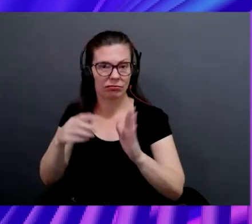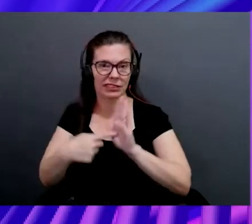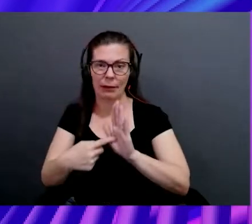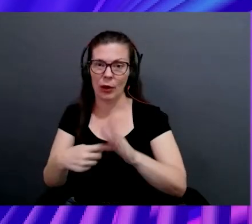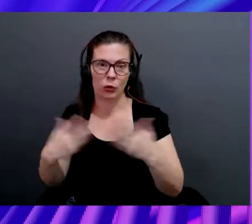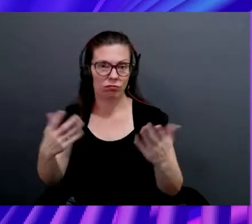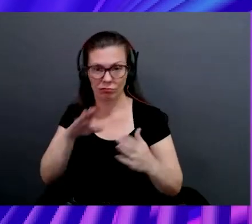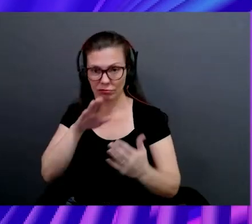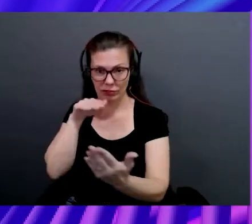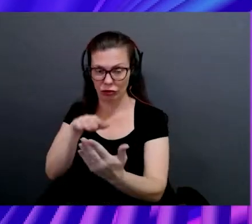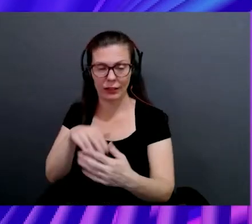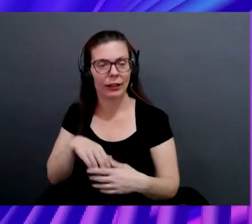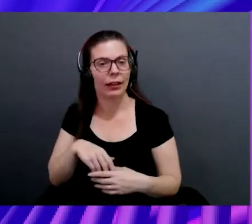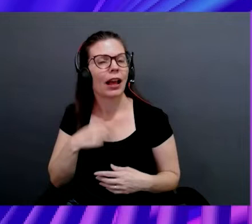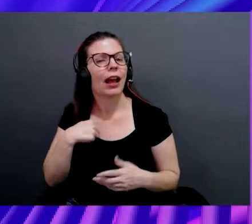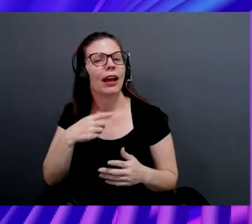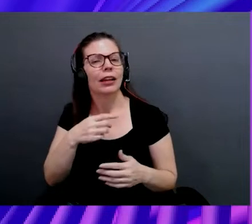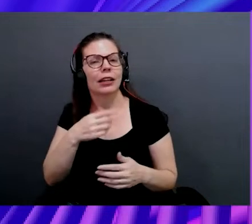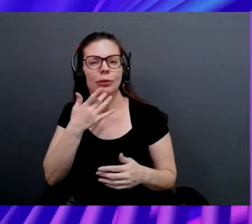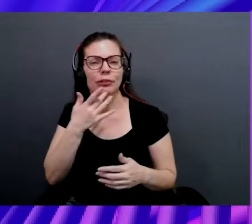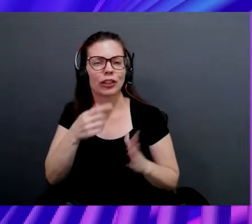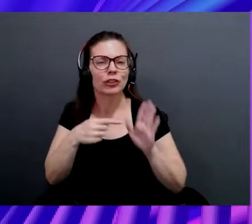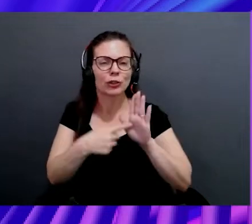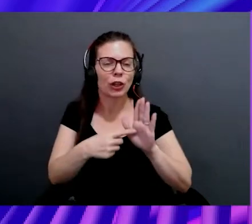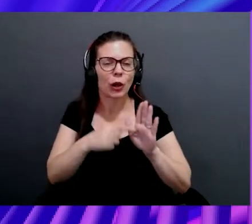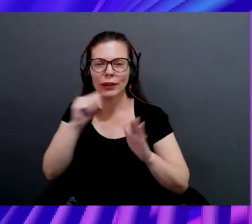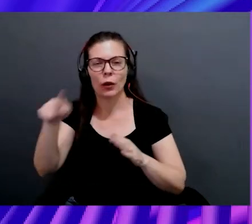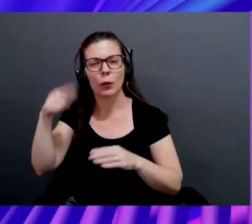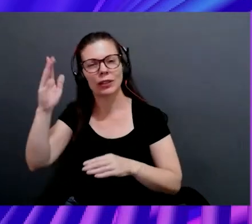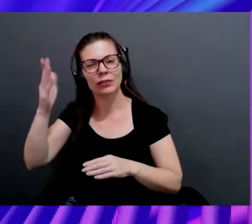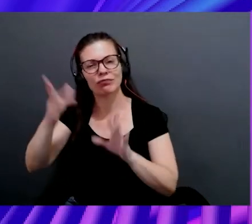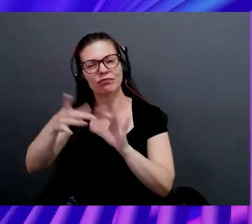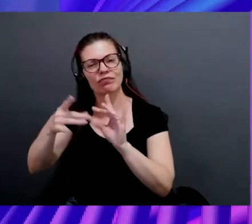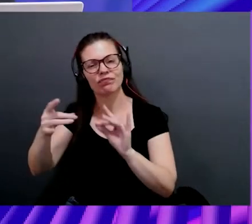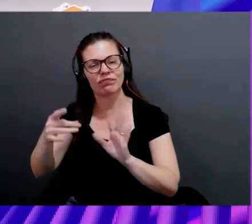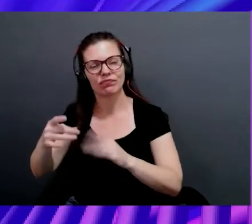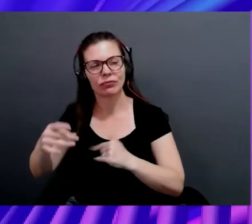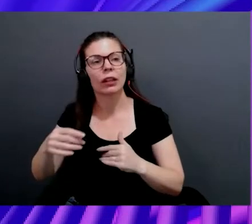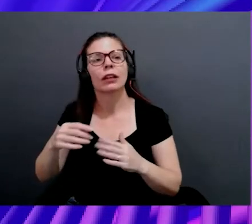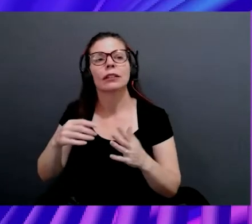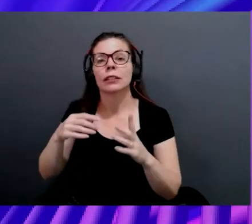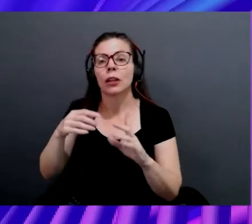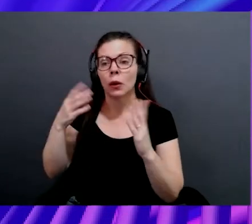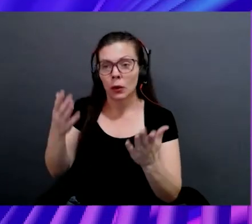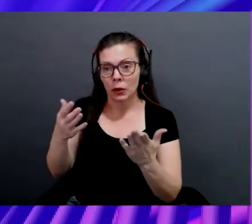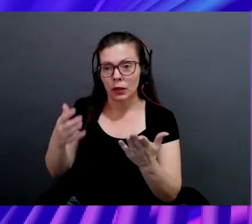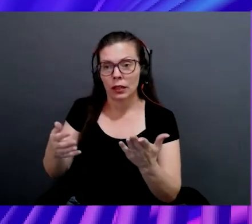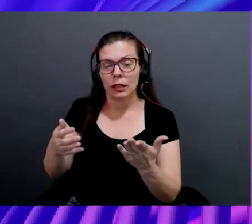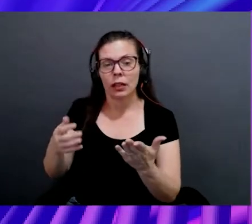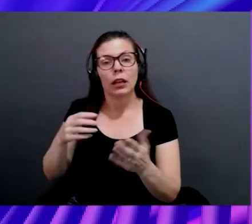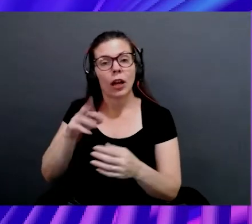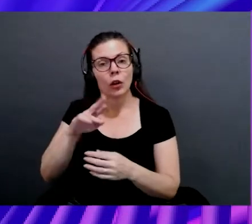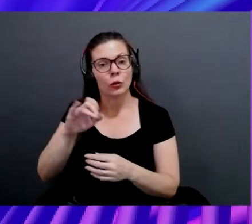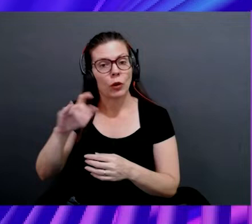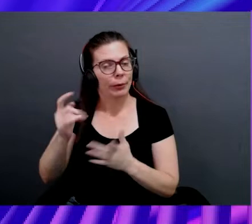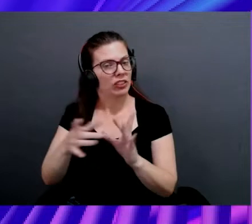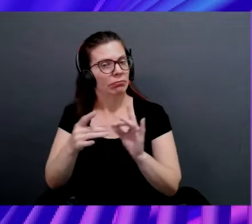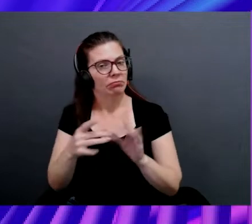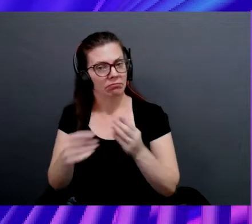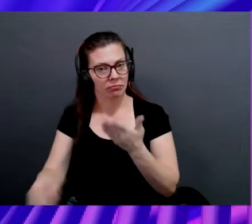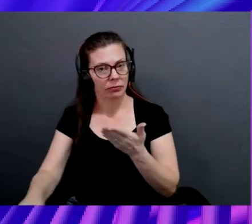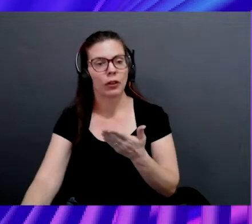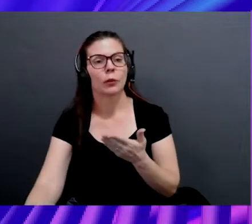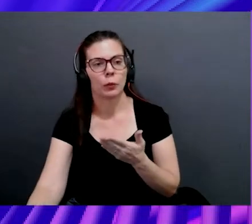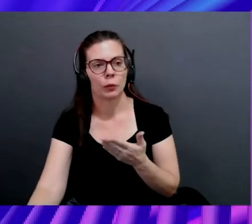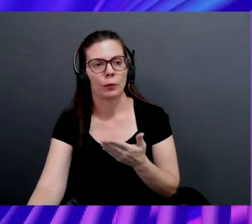like to show rather than just speak about things. And as Robert alluded to, we do have a tool. We